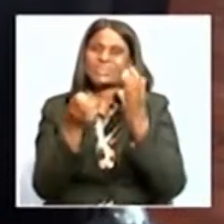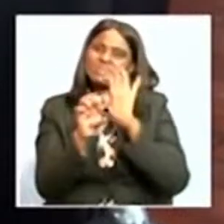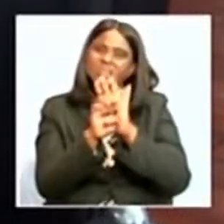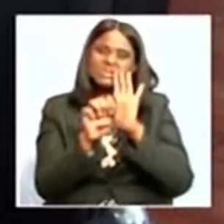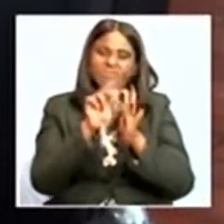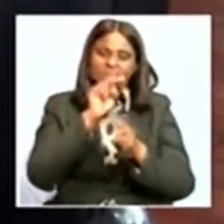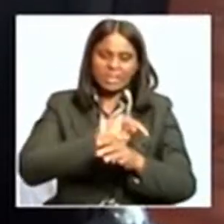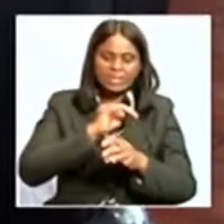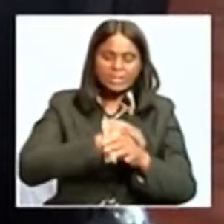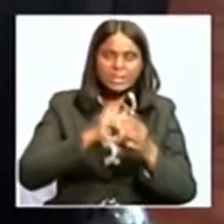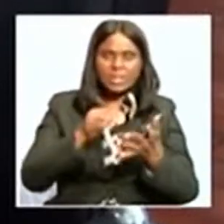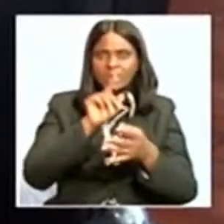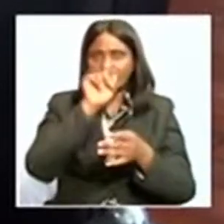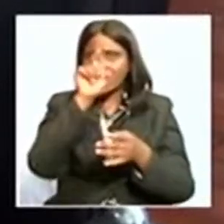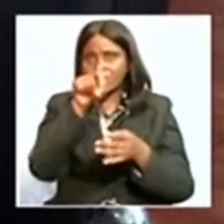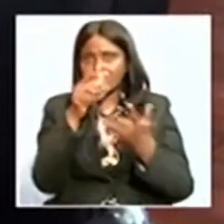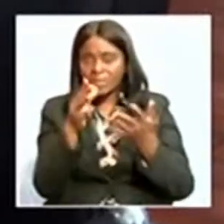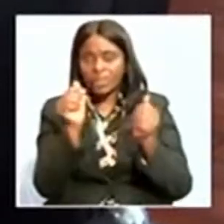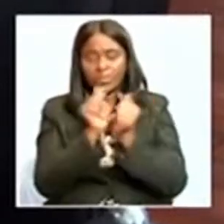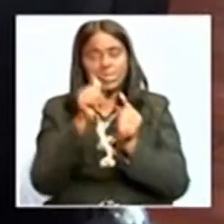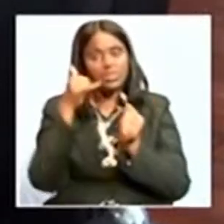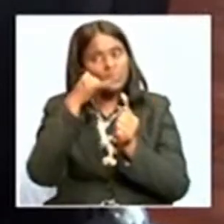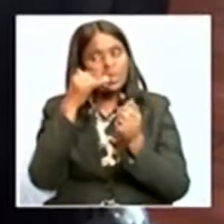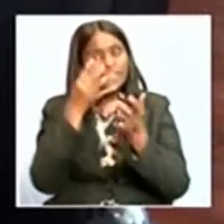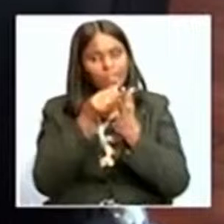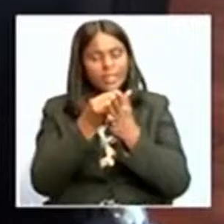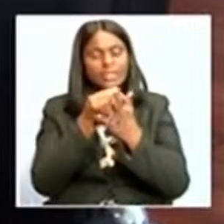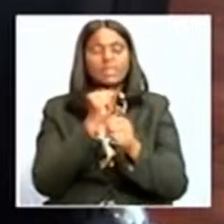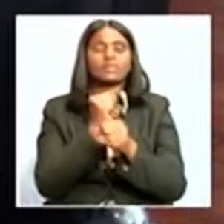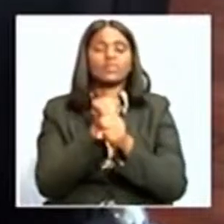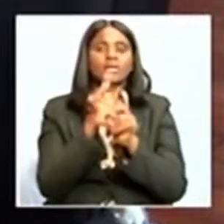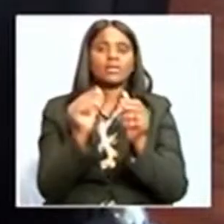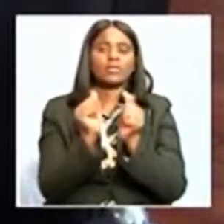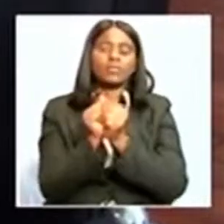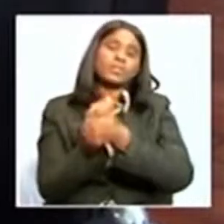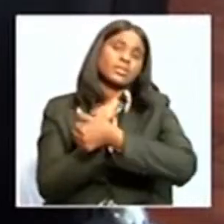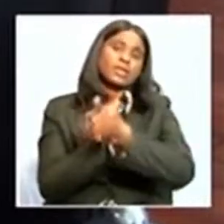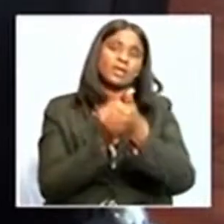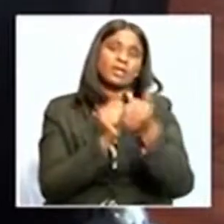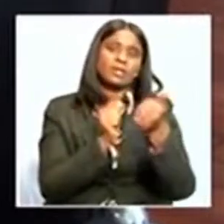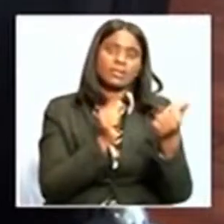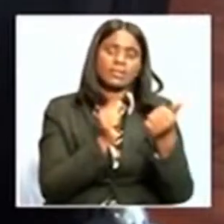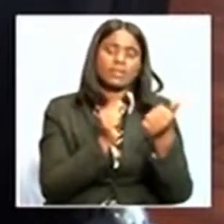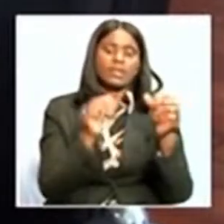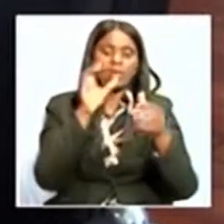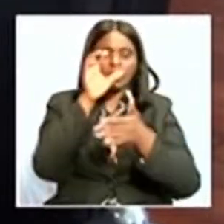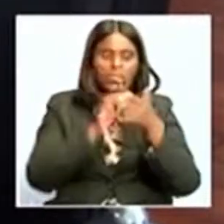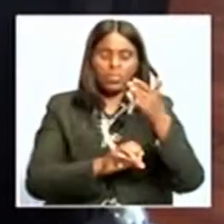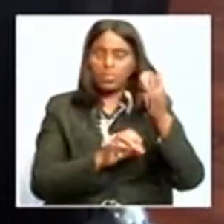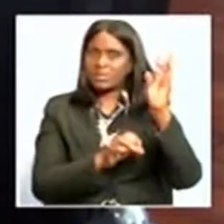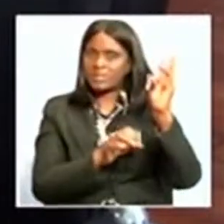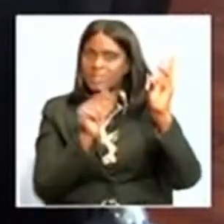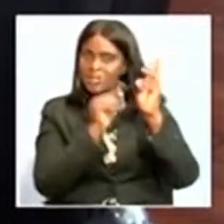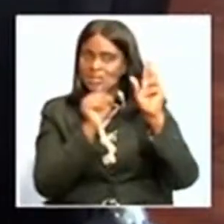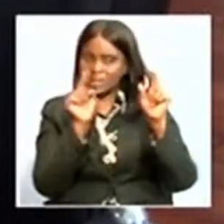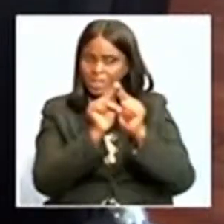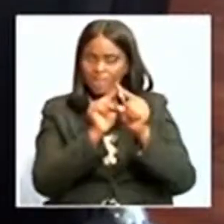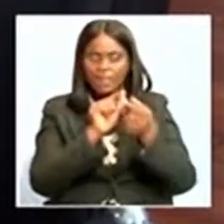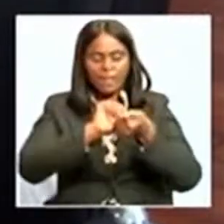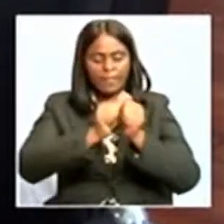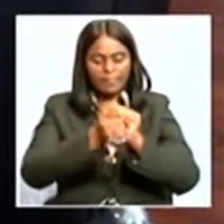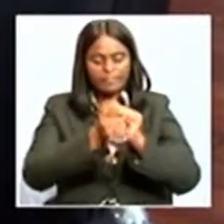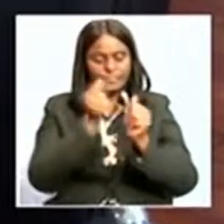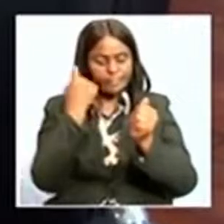NAPSA, NIMA, and mobile money operators, among others. Clause 6 provides for the amendment